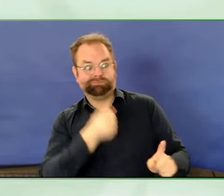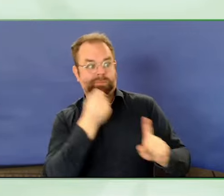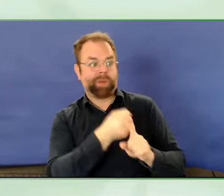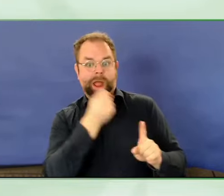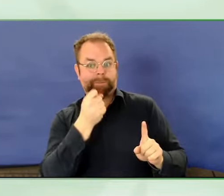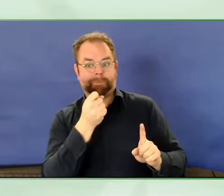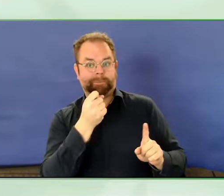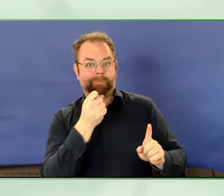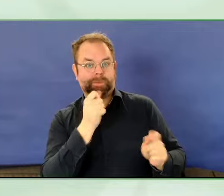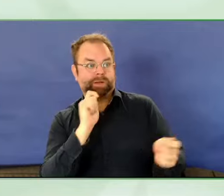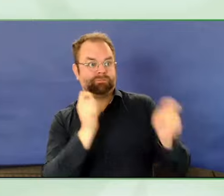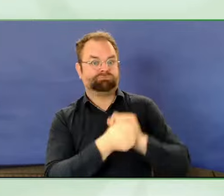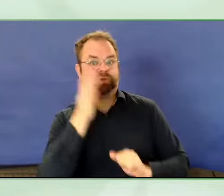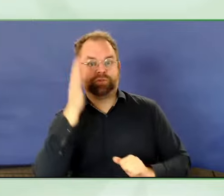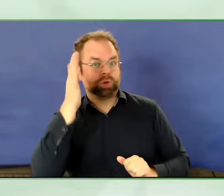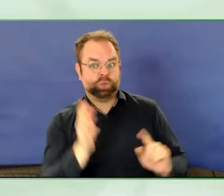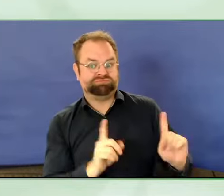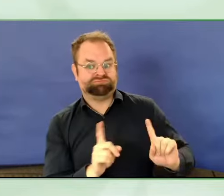up